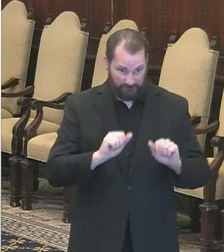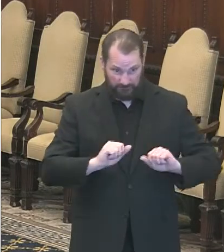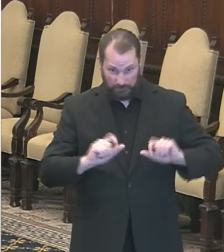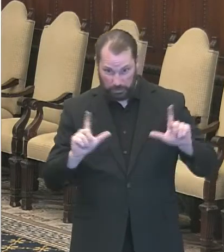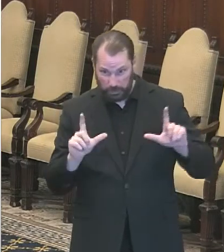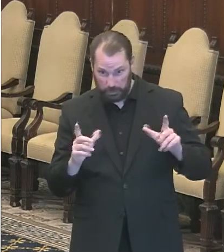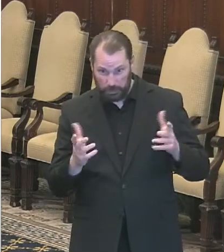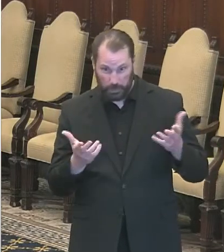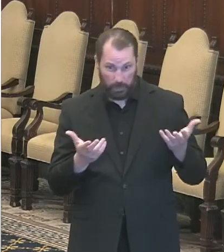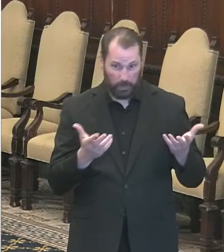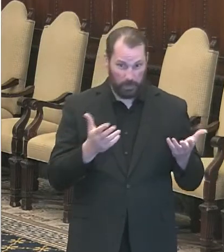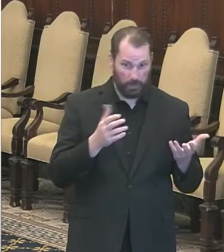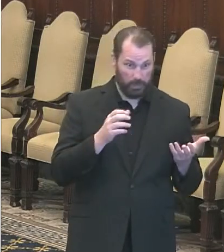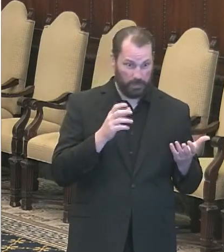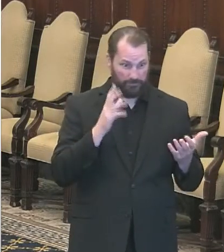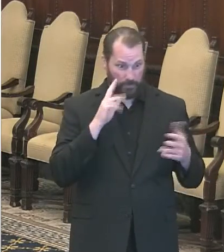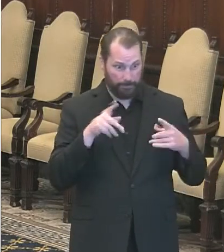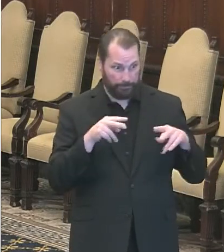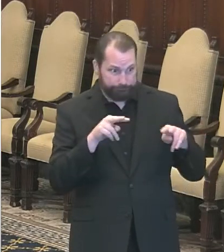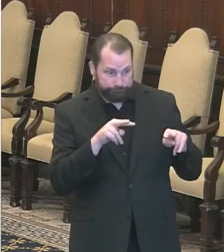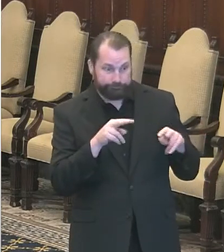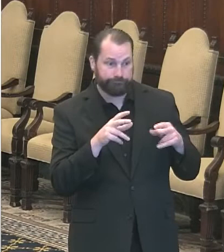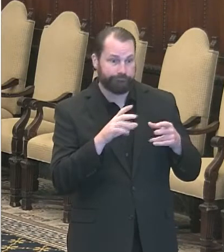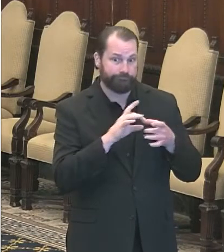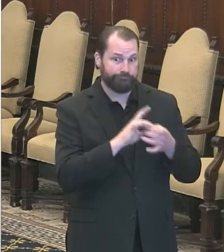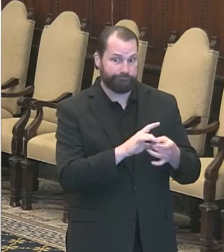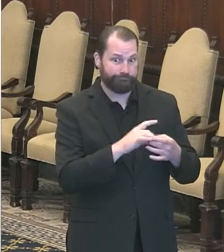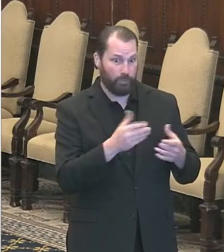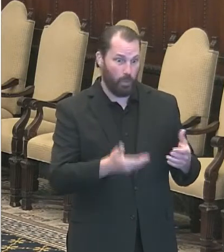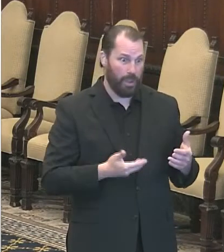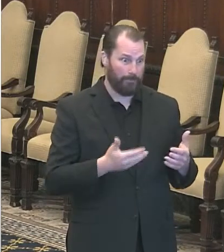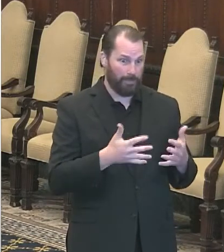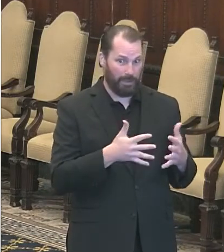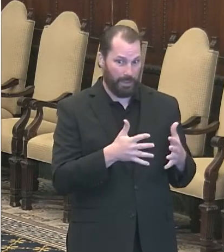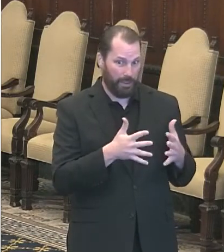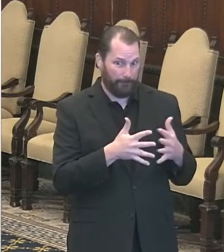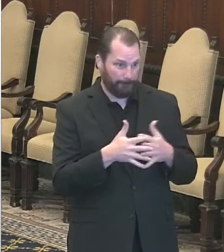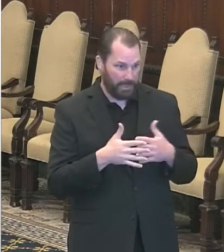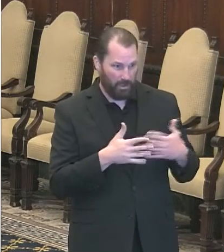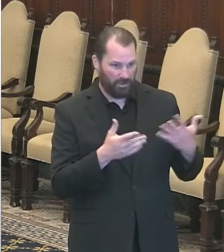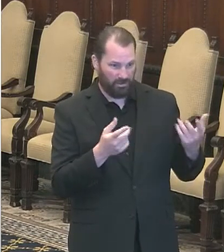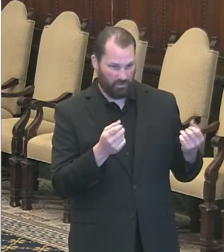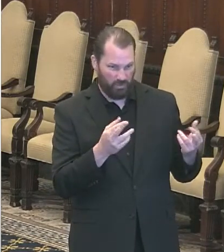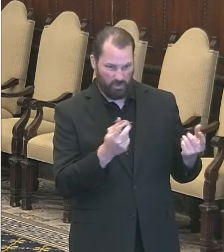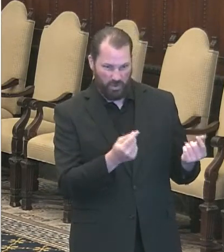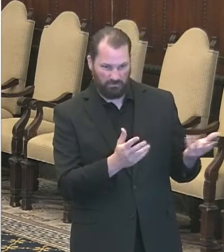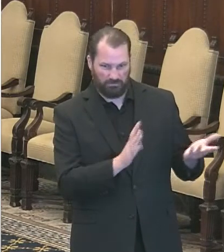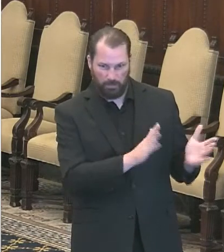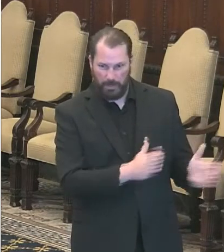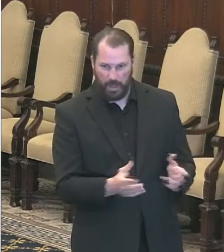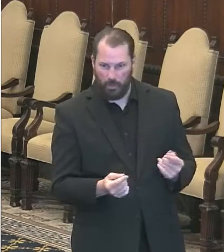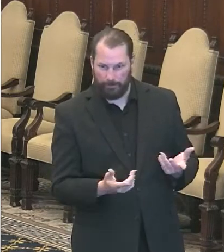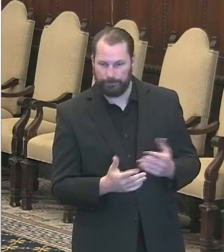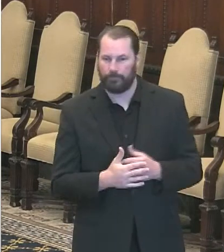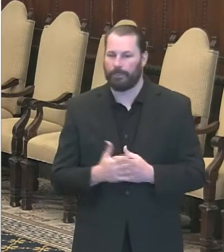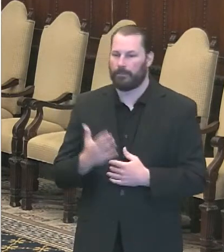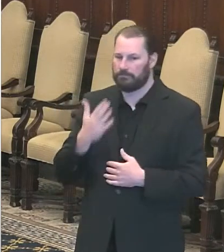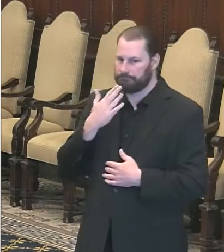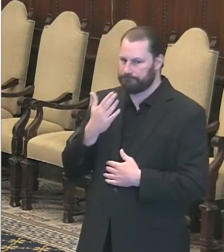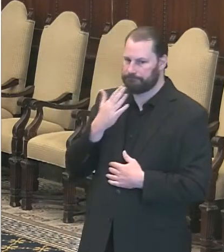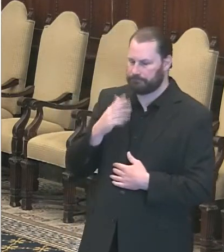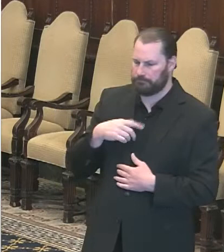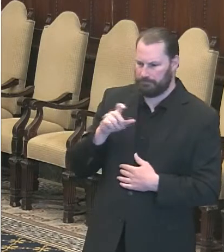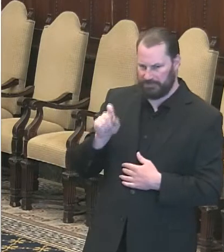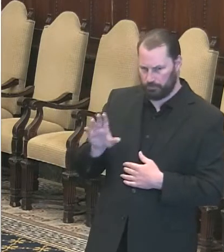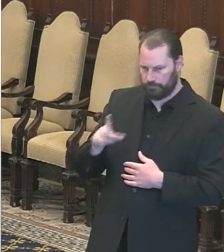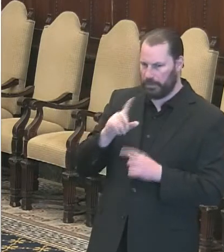Welcome America, or are those just going to go by the wayside? So thanks for those questions. To answer your first question, we are absolutely going